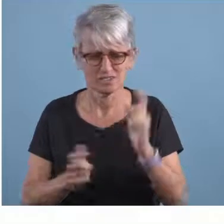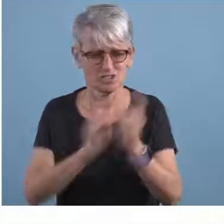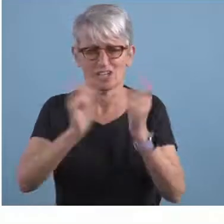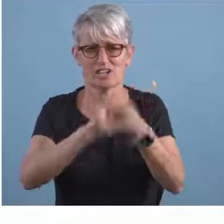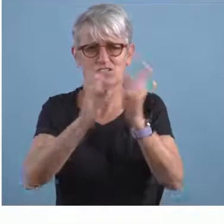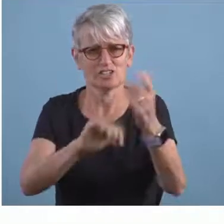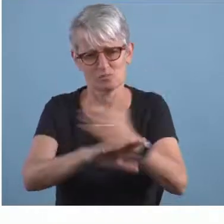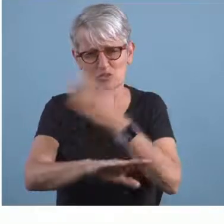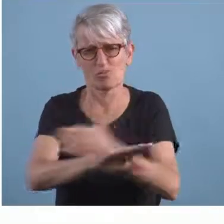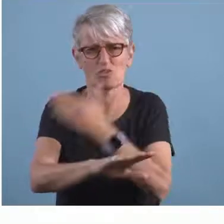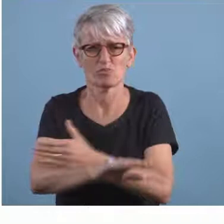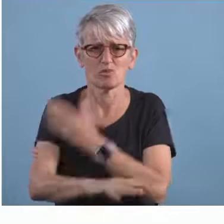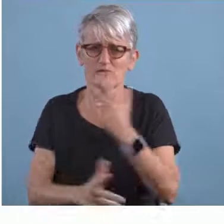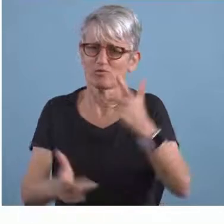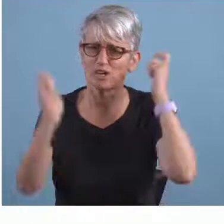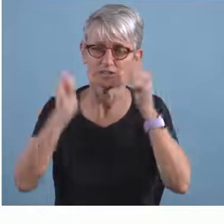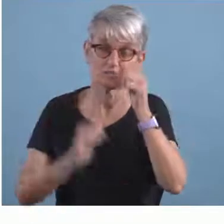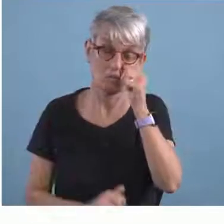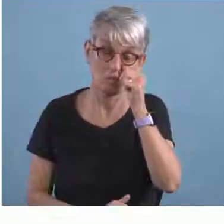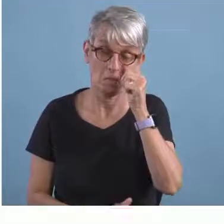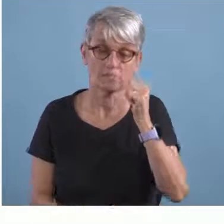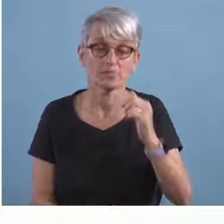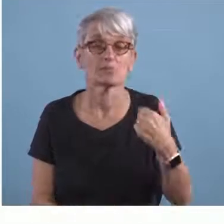in the early 2000s, when I started